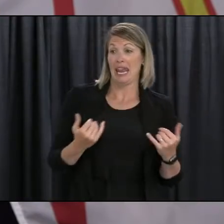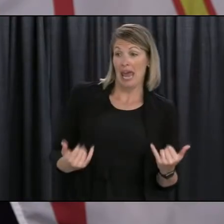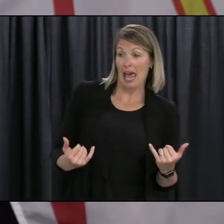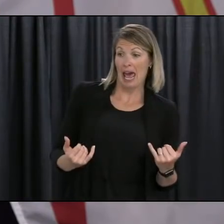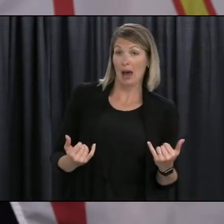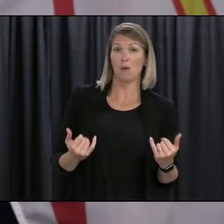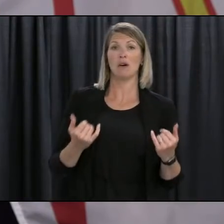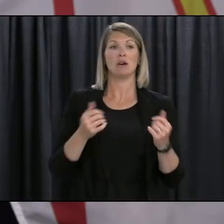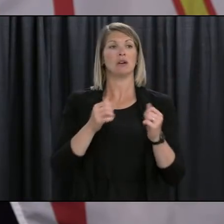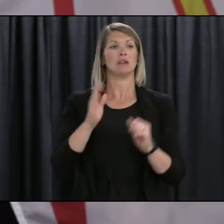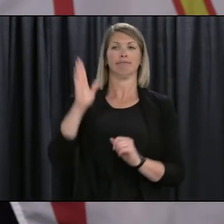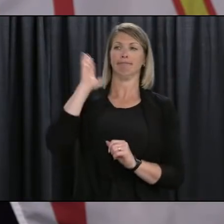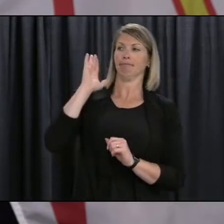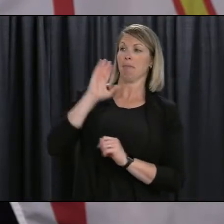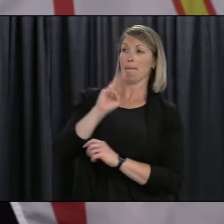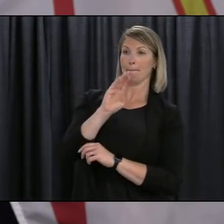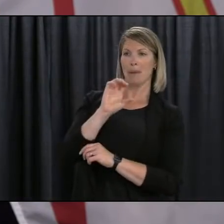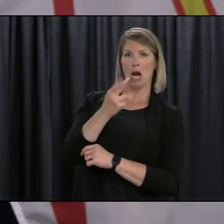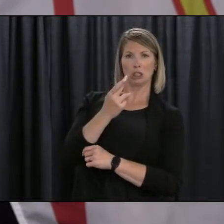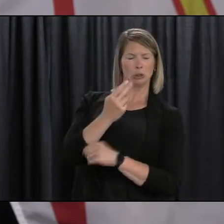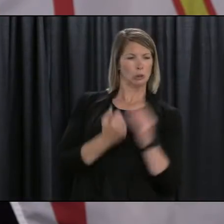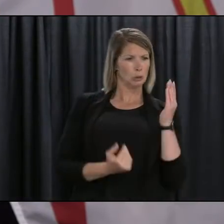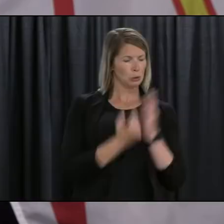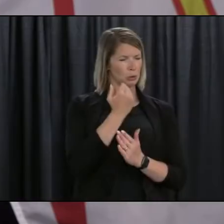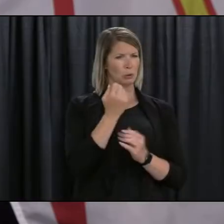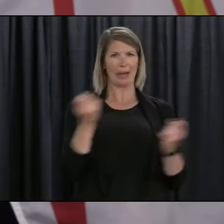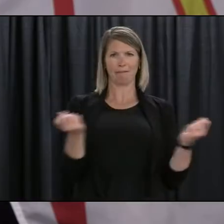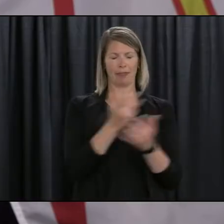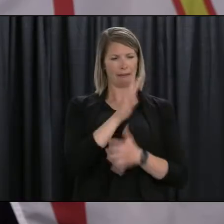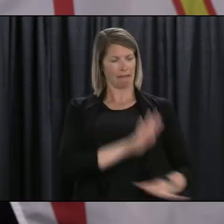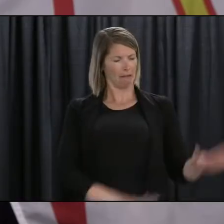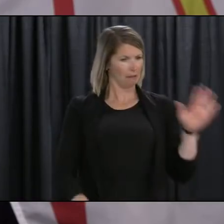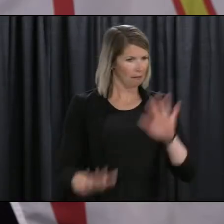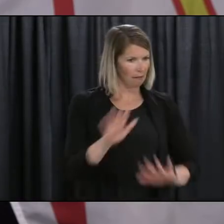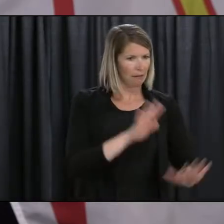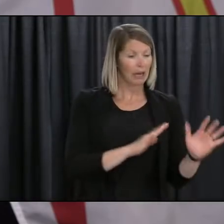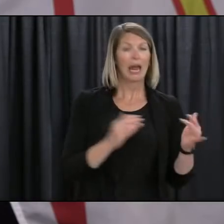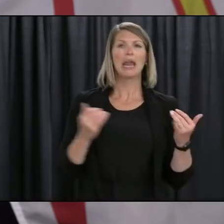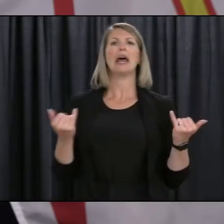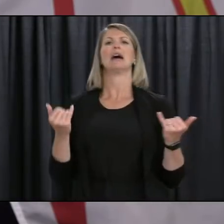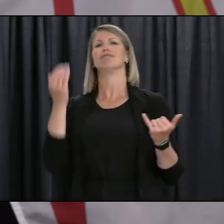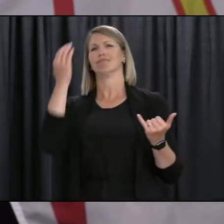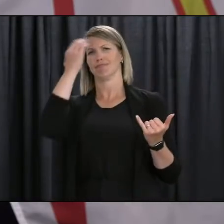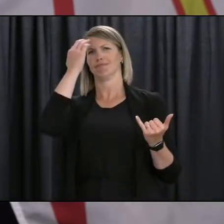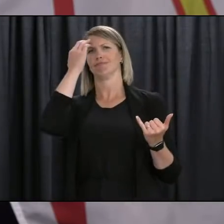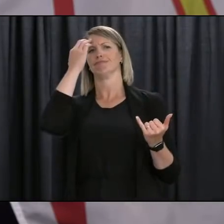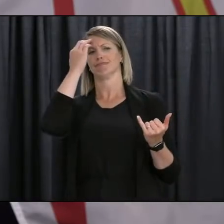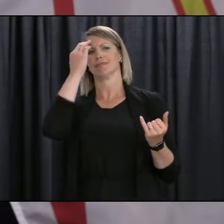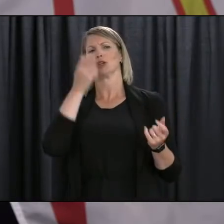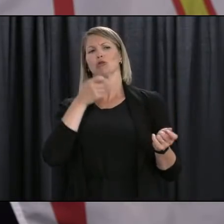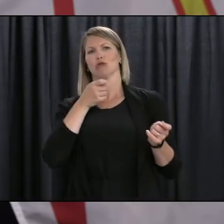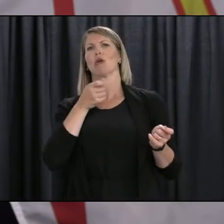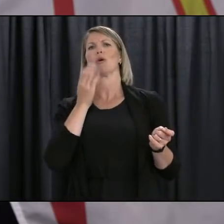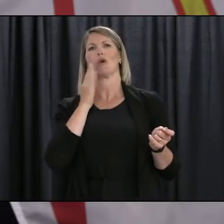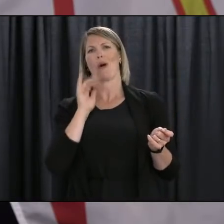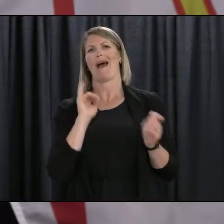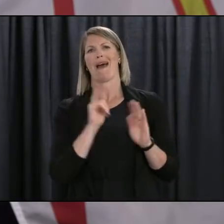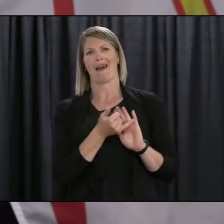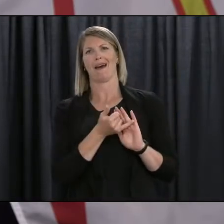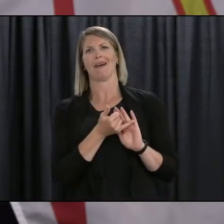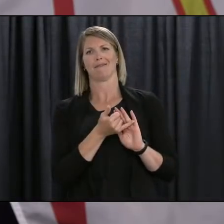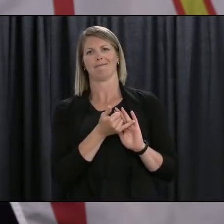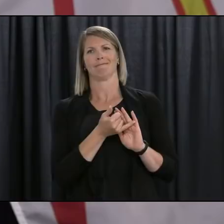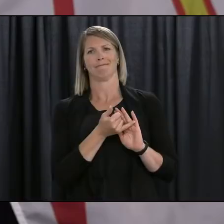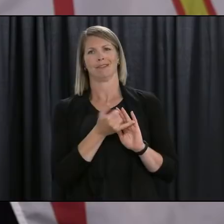that, we will be able to see cases in the future and be able to